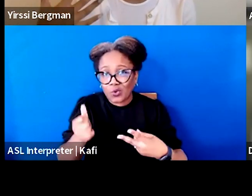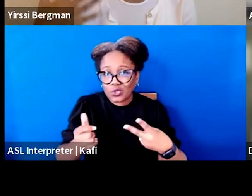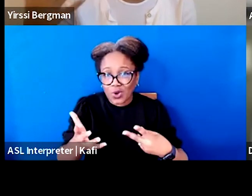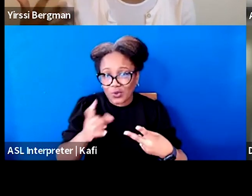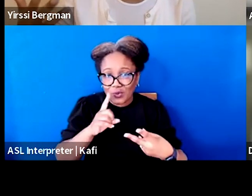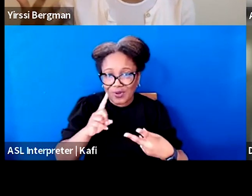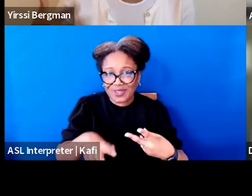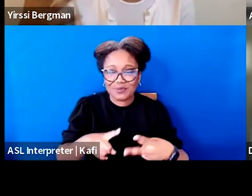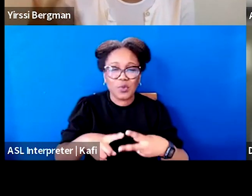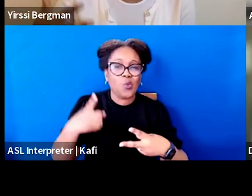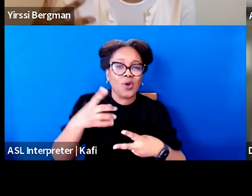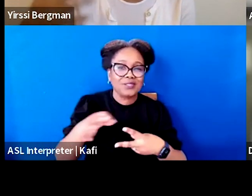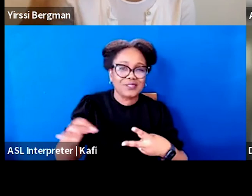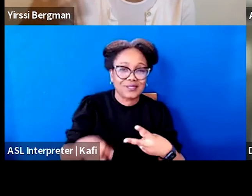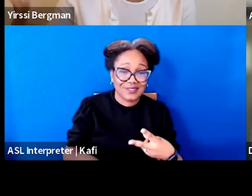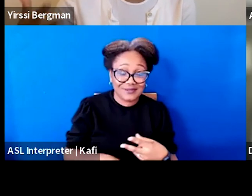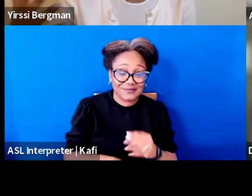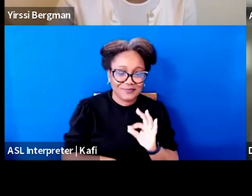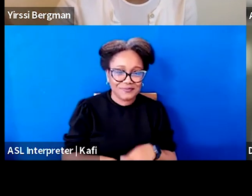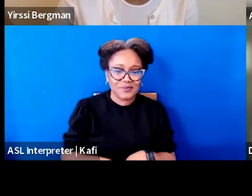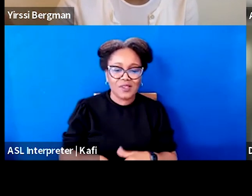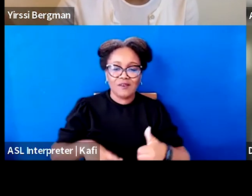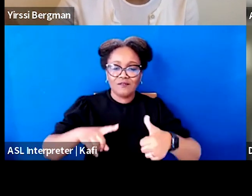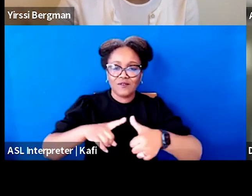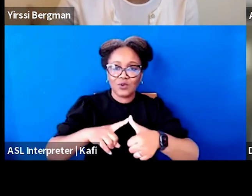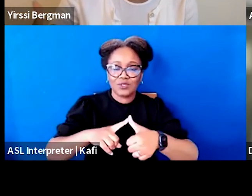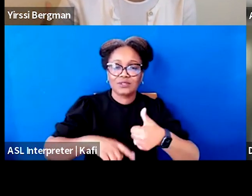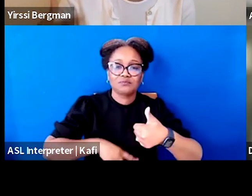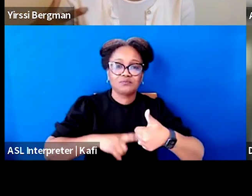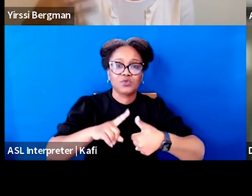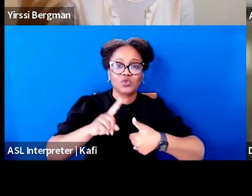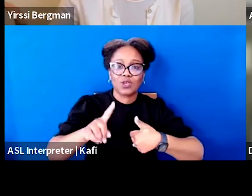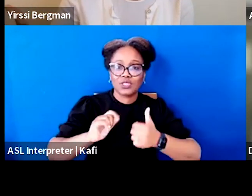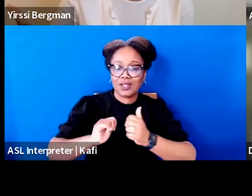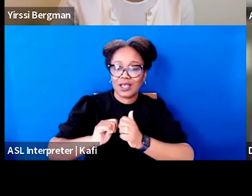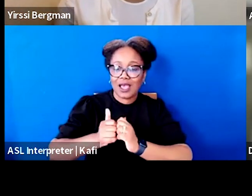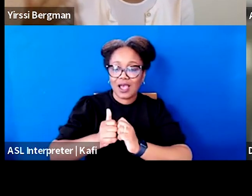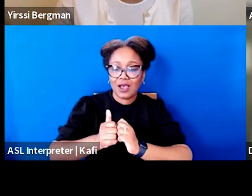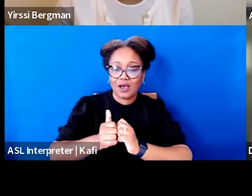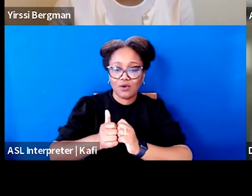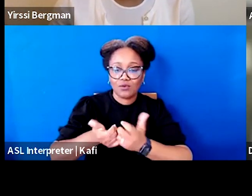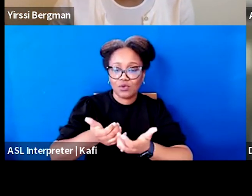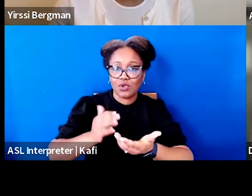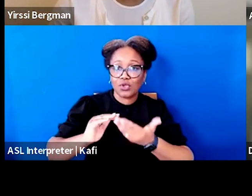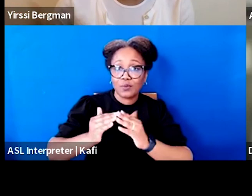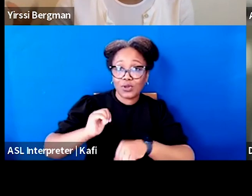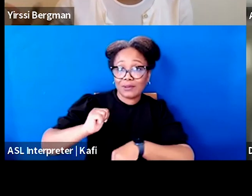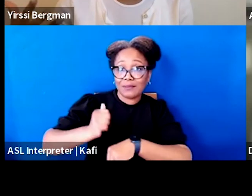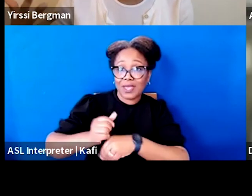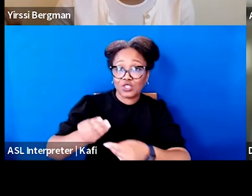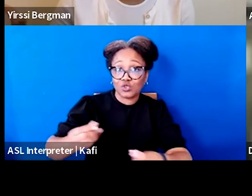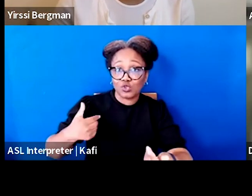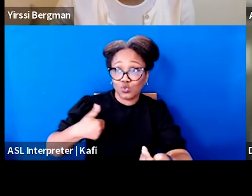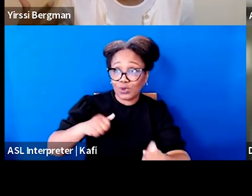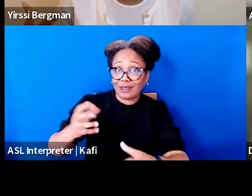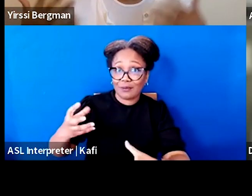is, what are community-based solutions that we can engage in? And the other one is, what